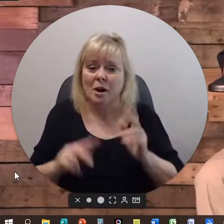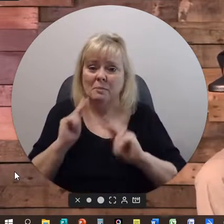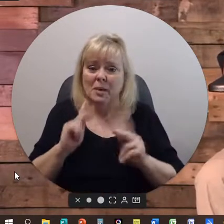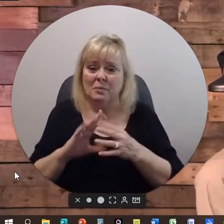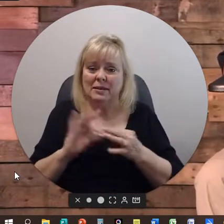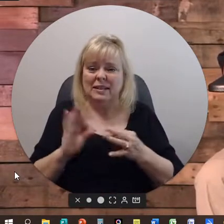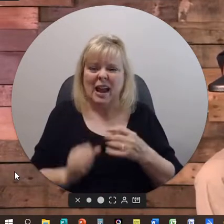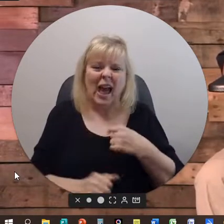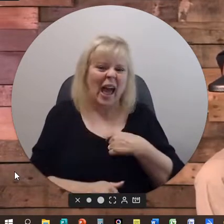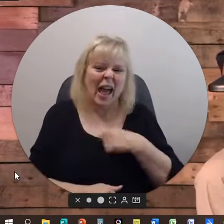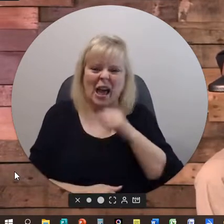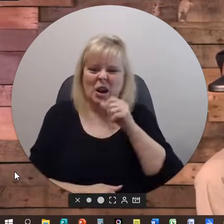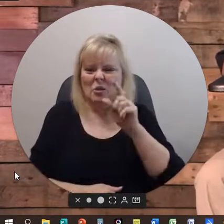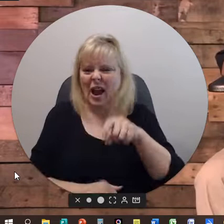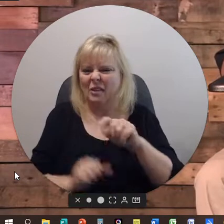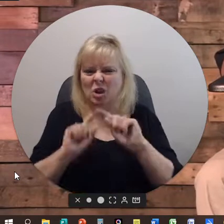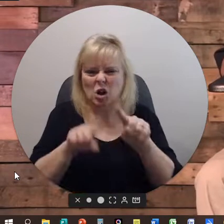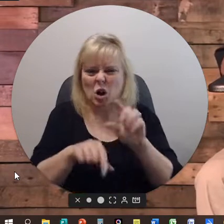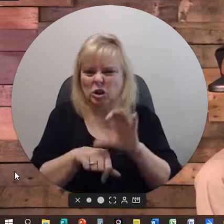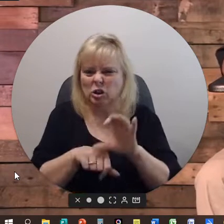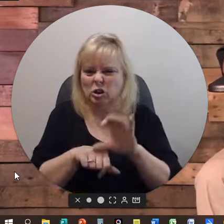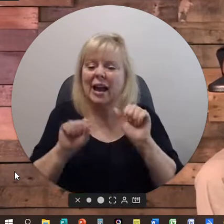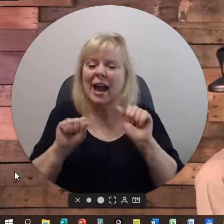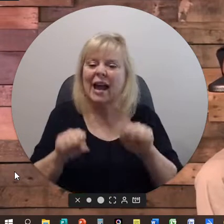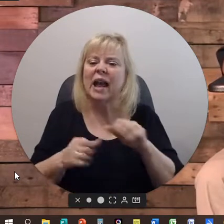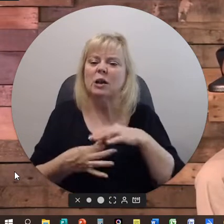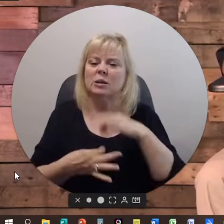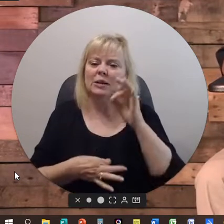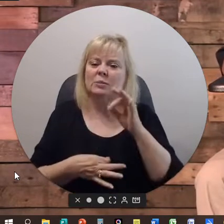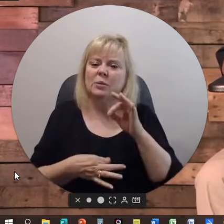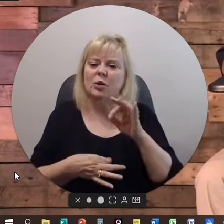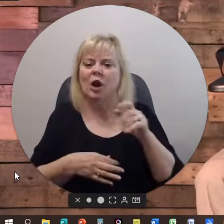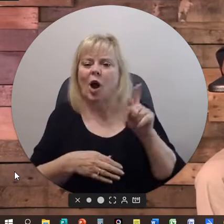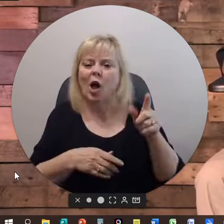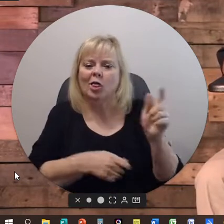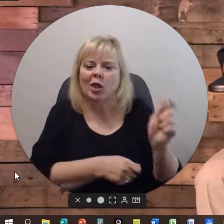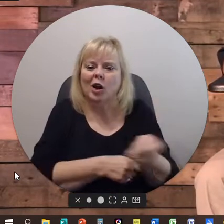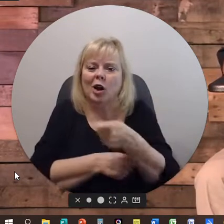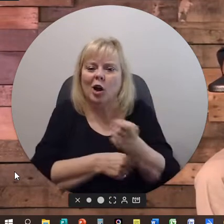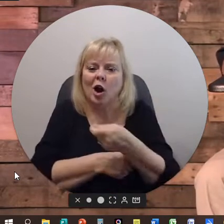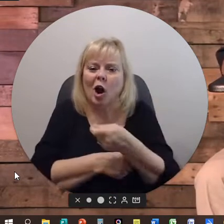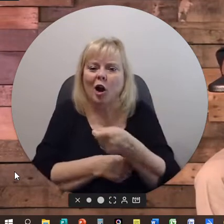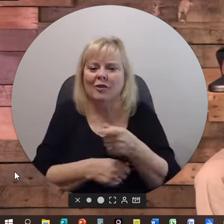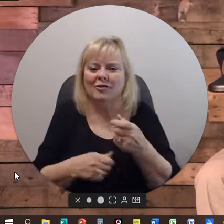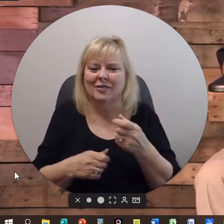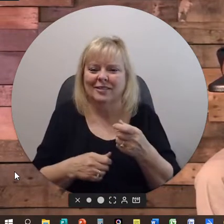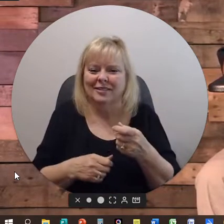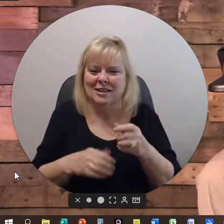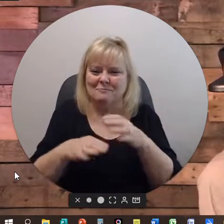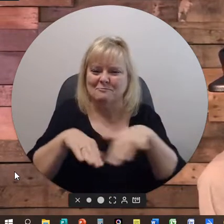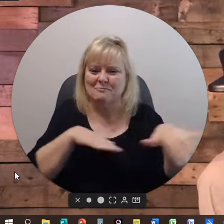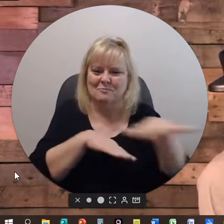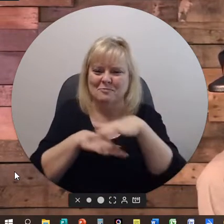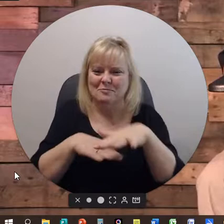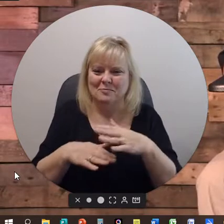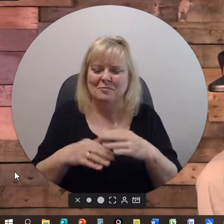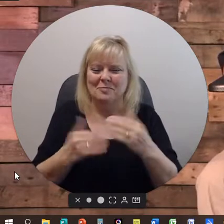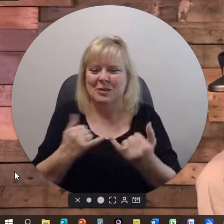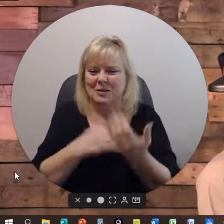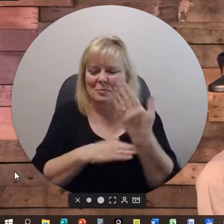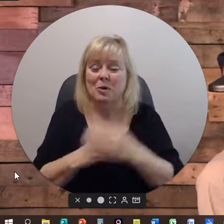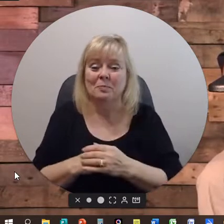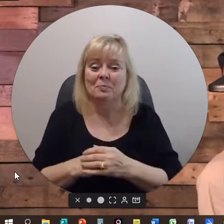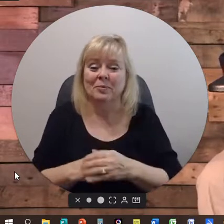church. I can be spiritual on the golf course this morning." To which Billy Graham purportedly liked